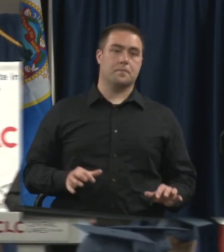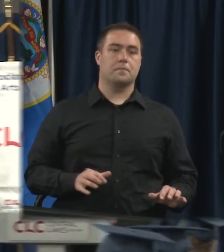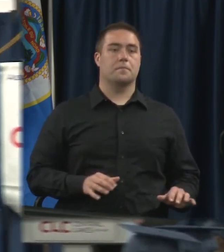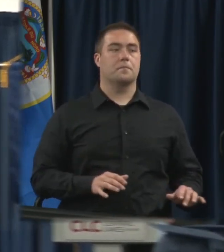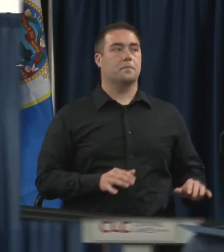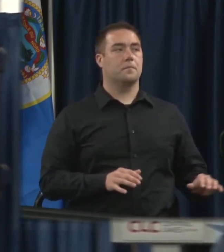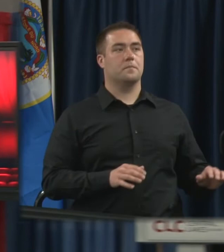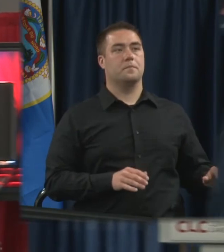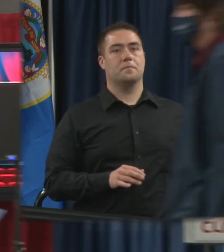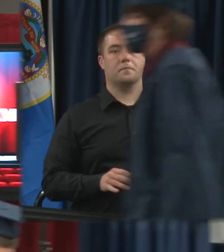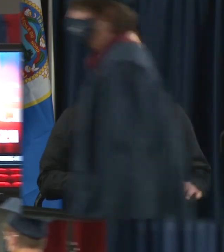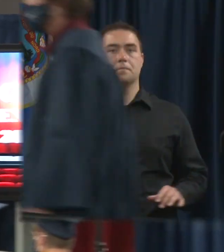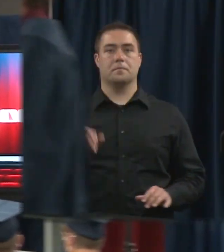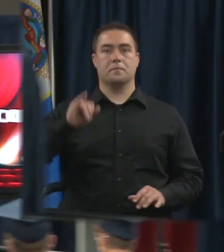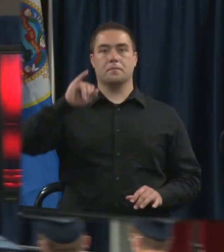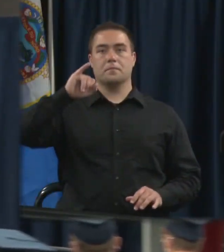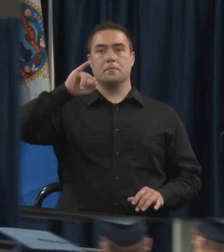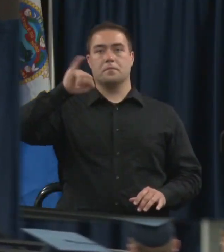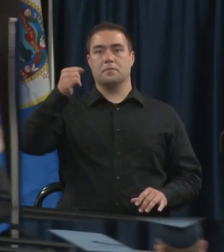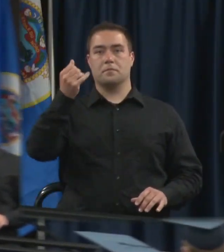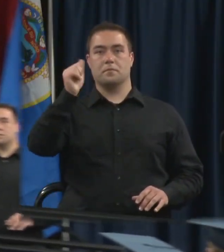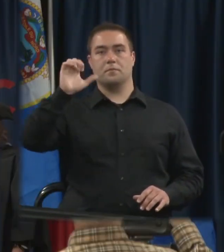Jack Mosley.